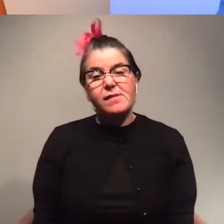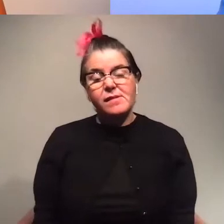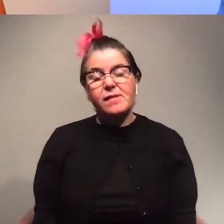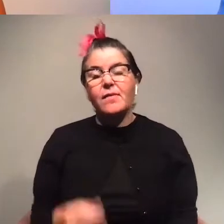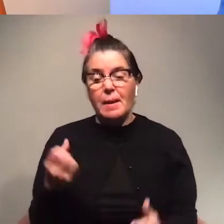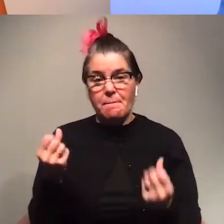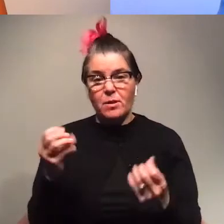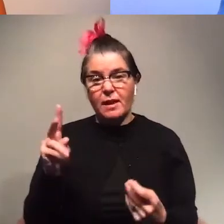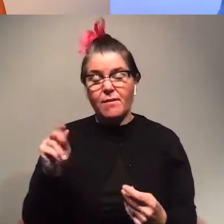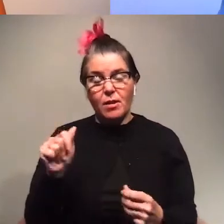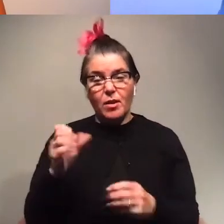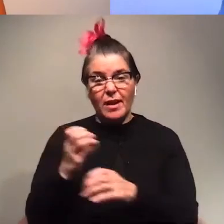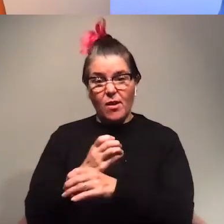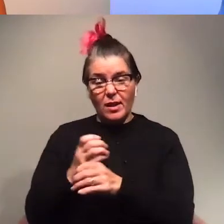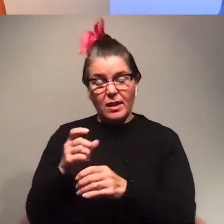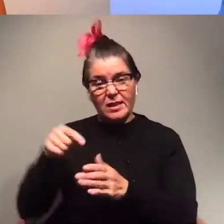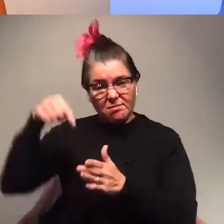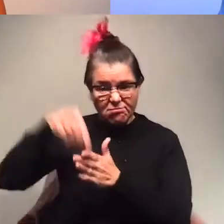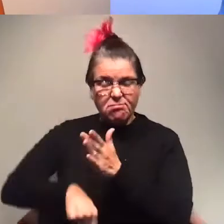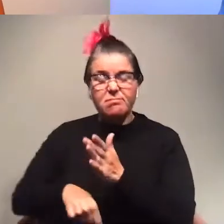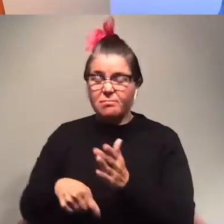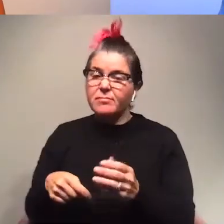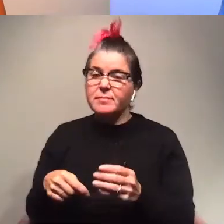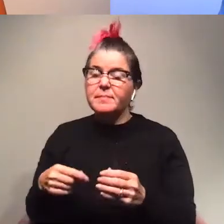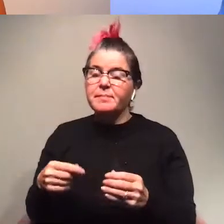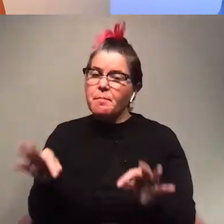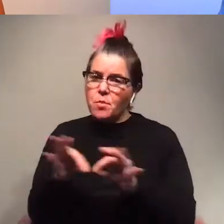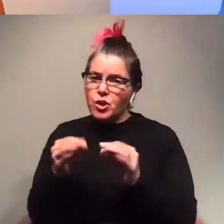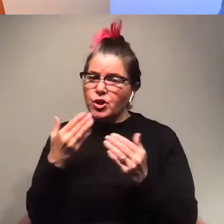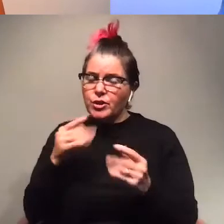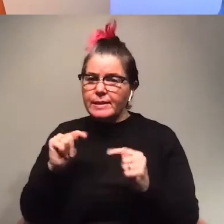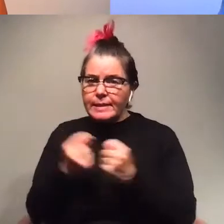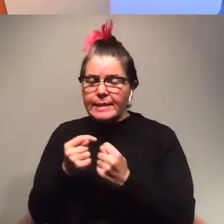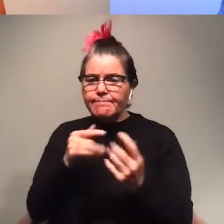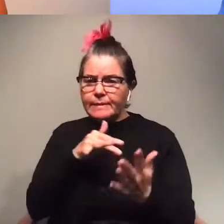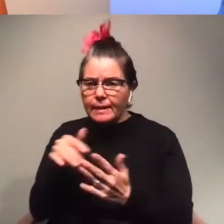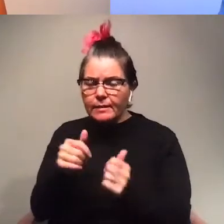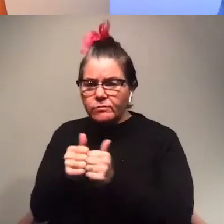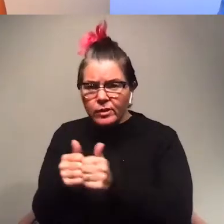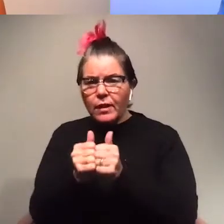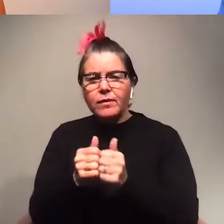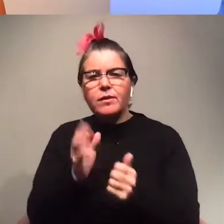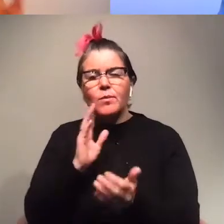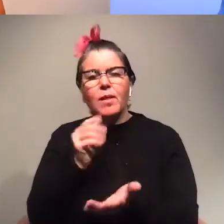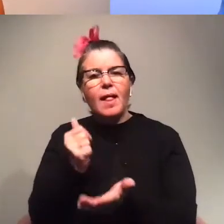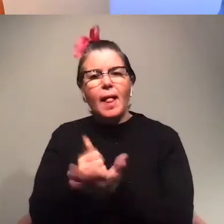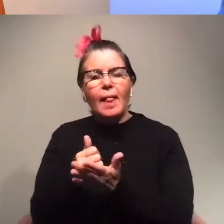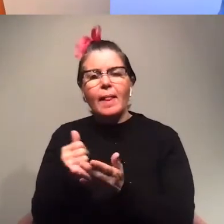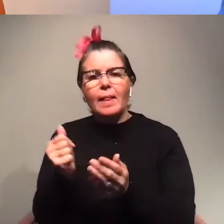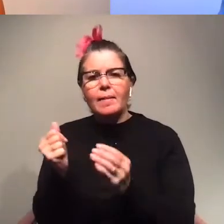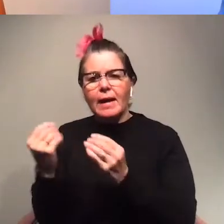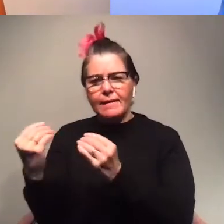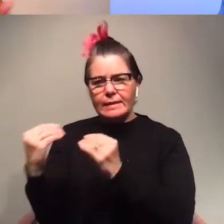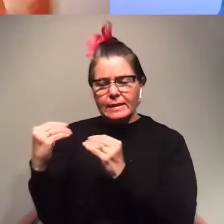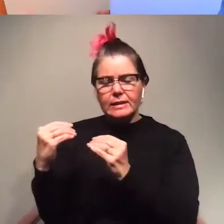calculus intensive, but having a good team of people that you're studying with can help fill in the gaps and like teach you in a way